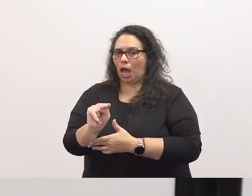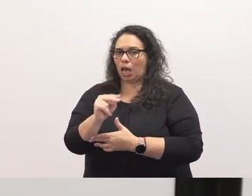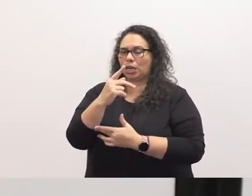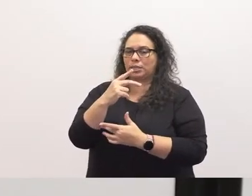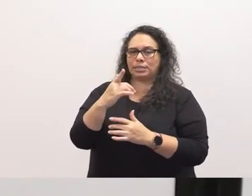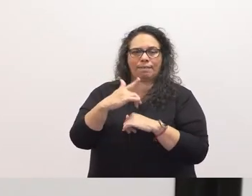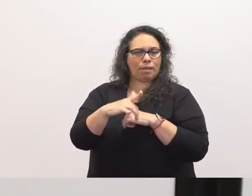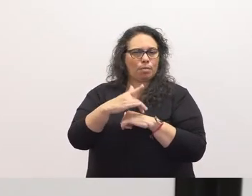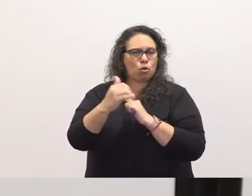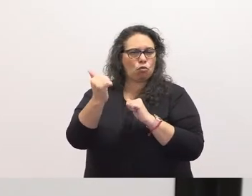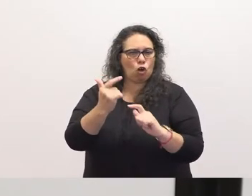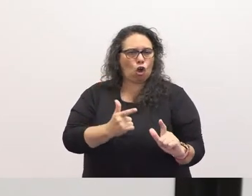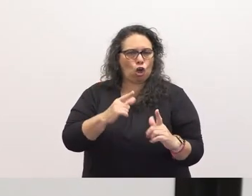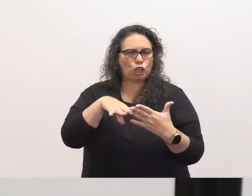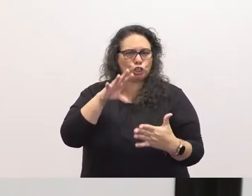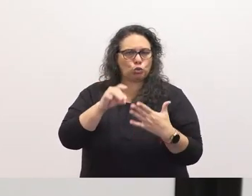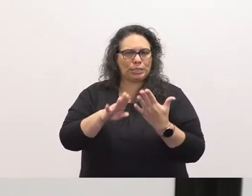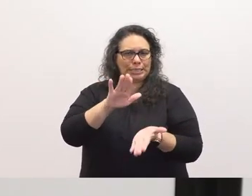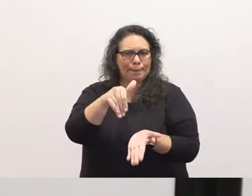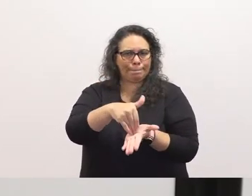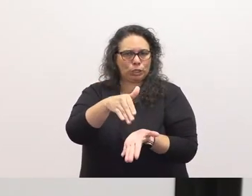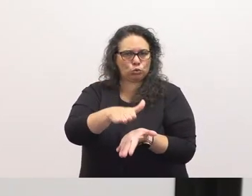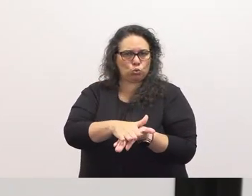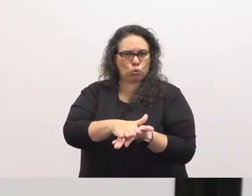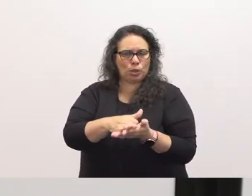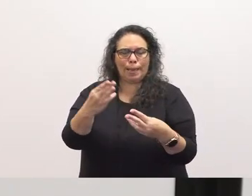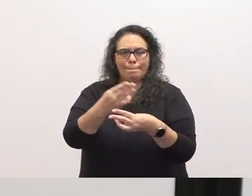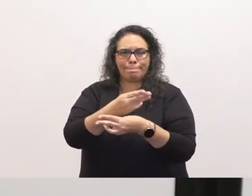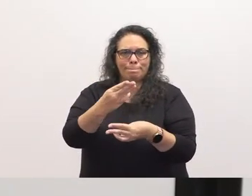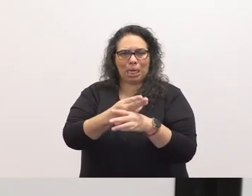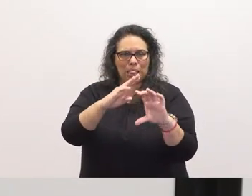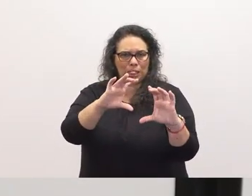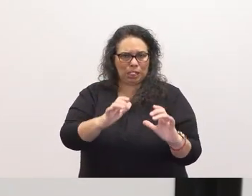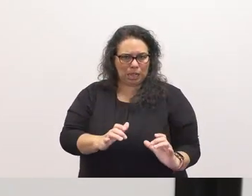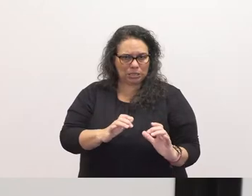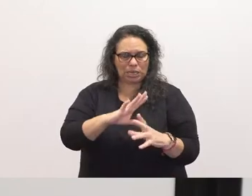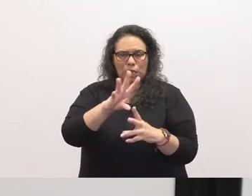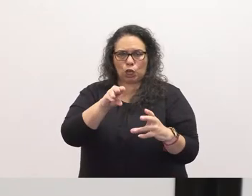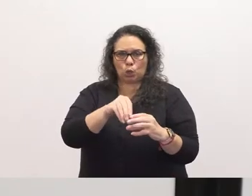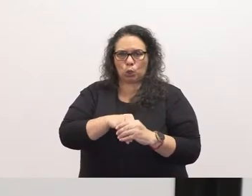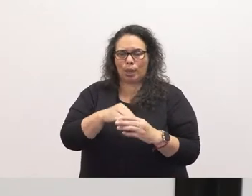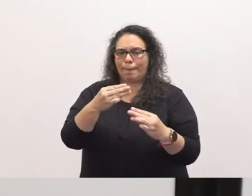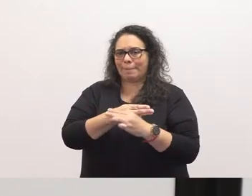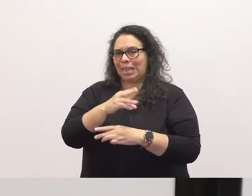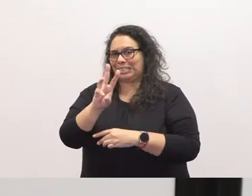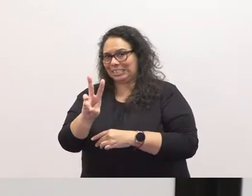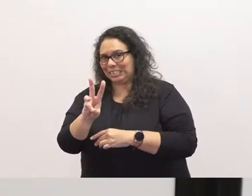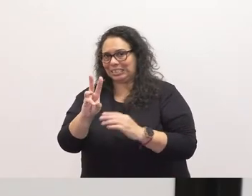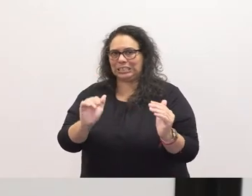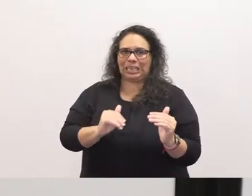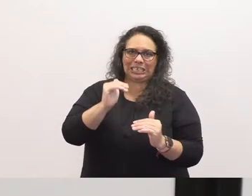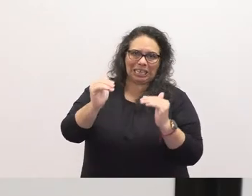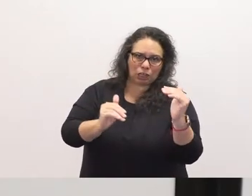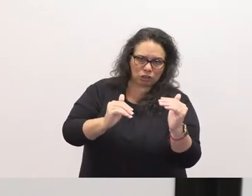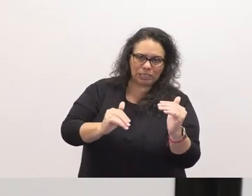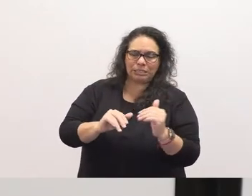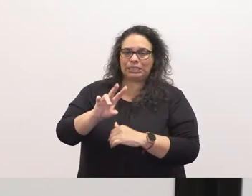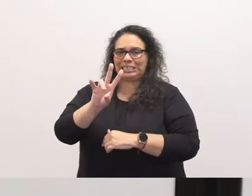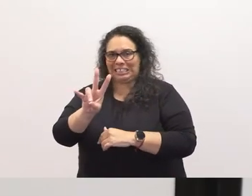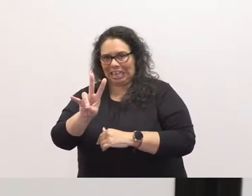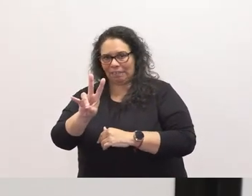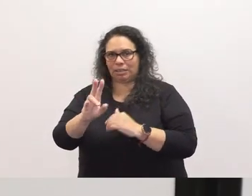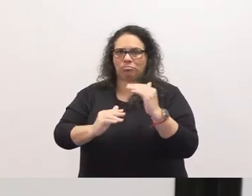to all students in our middle school math courses. So this would include Math 6, Math 6 Accelerated, Math 7, Math